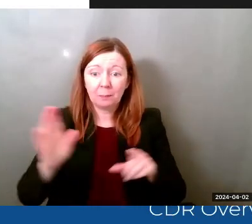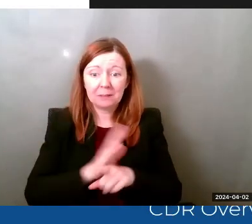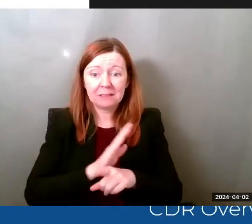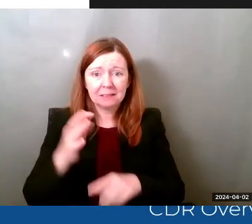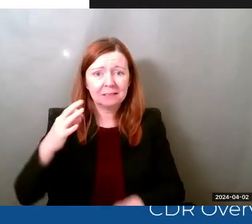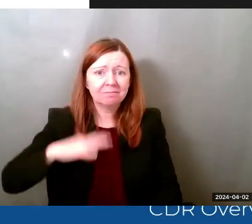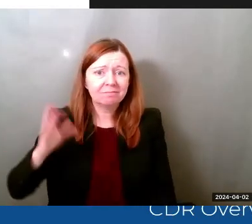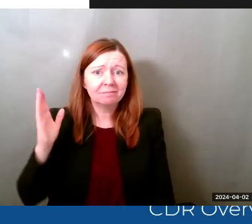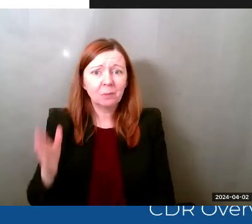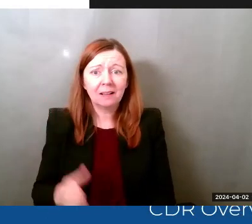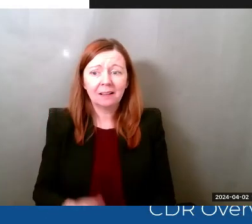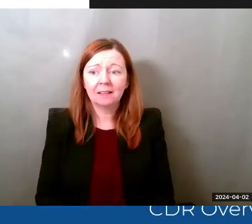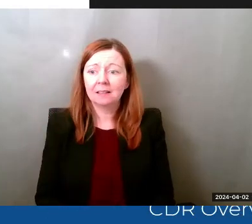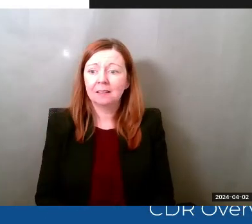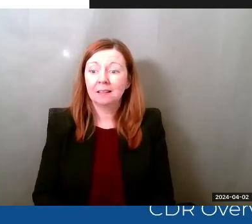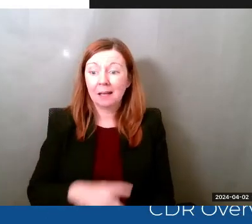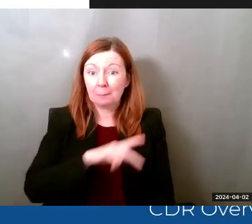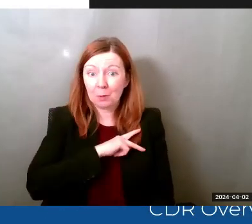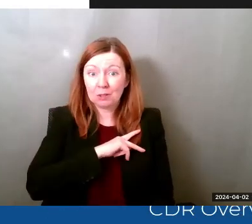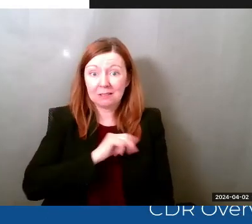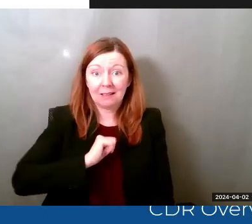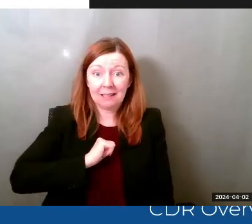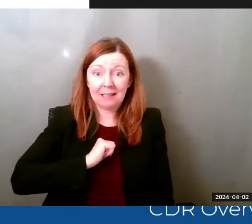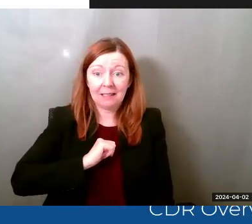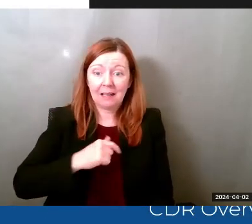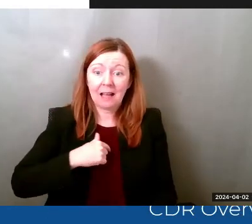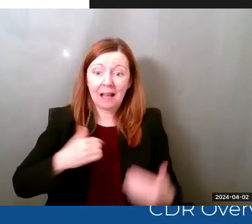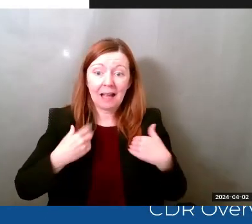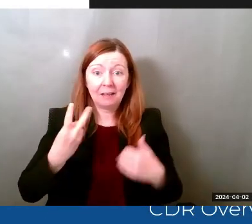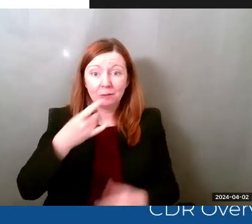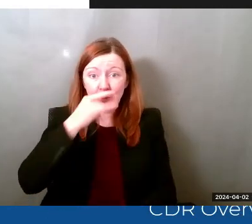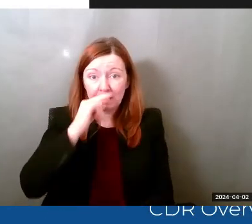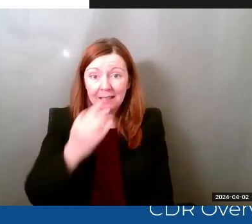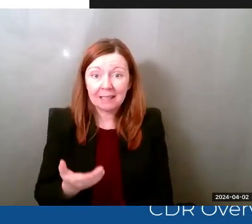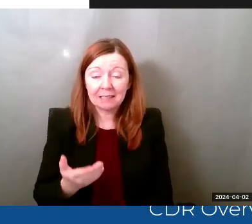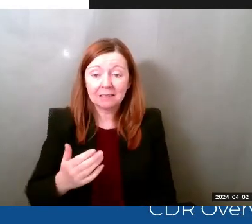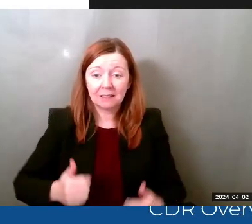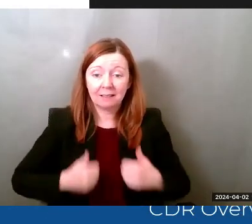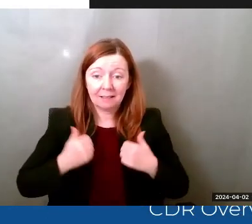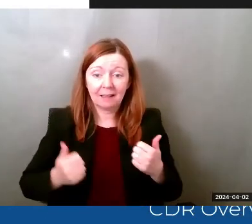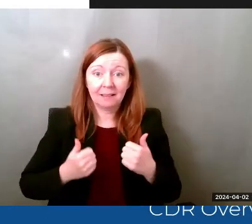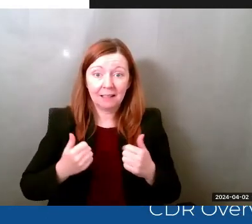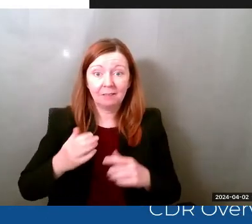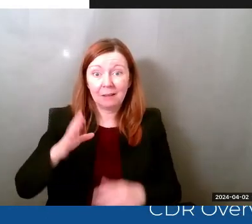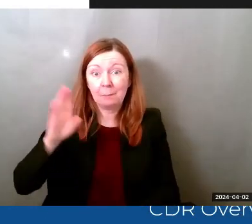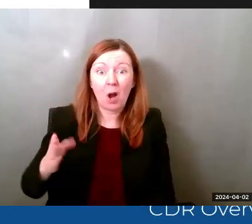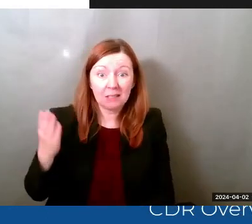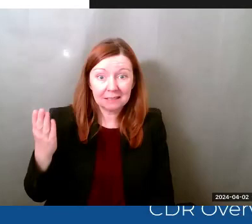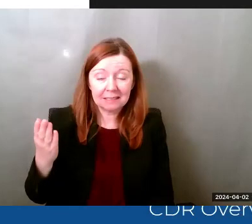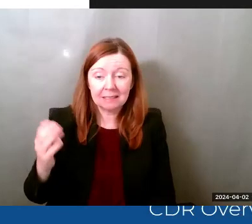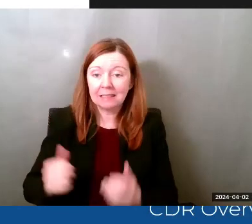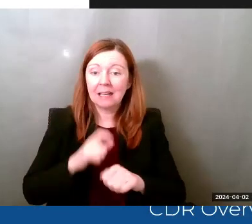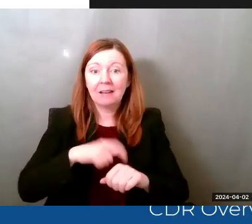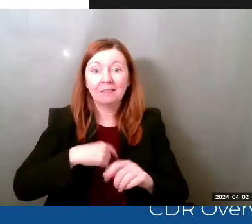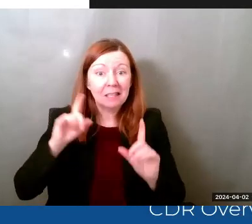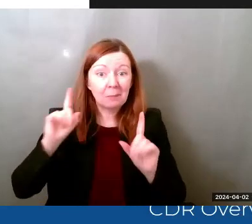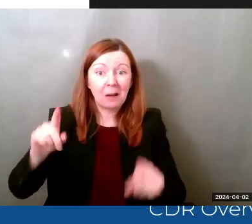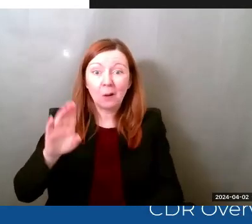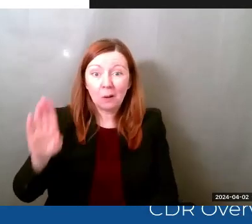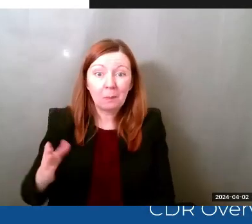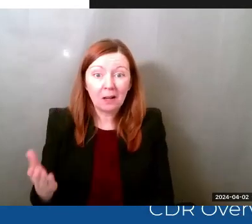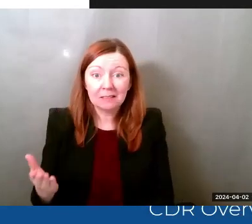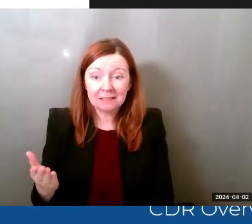will benefit. And personally, I have 2 kids that live up in Boston, and every time I go to